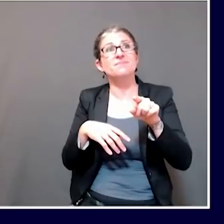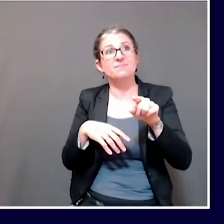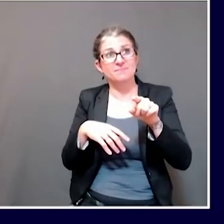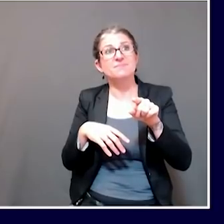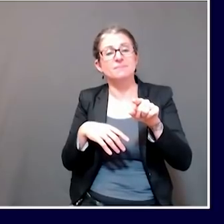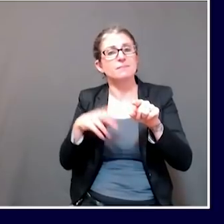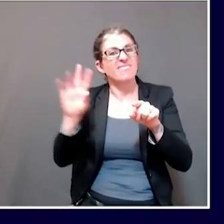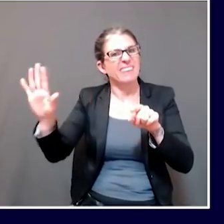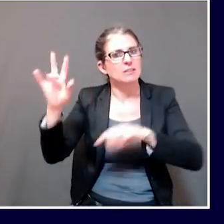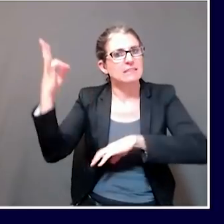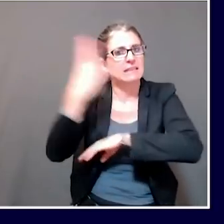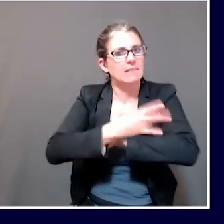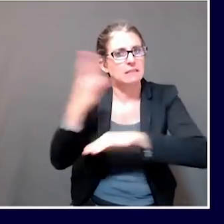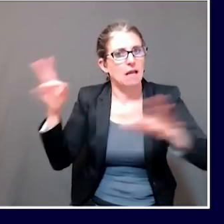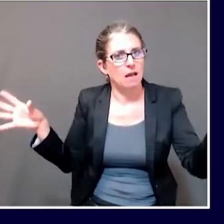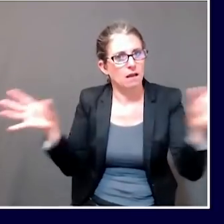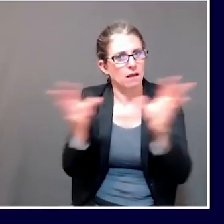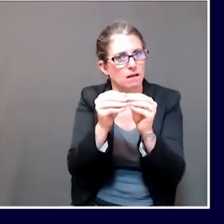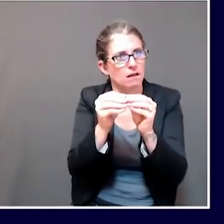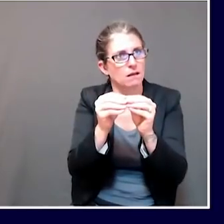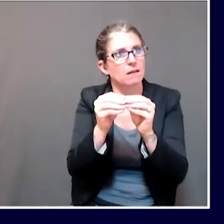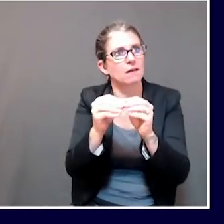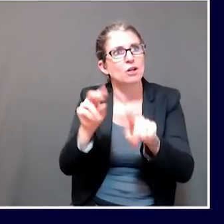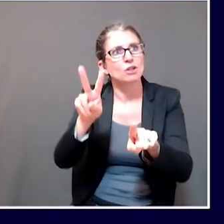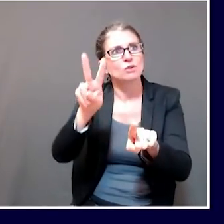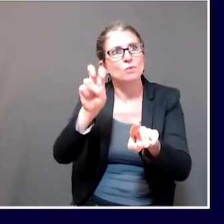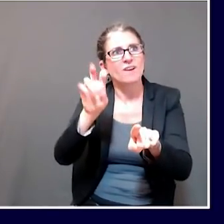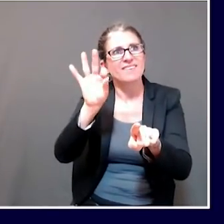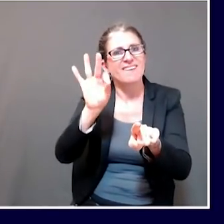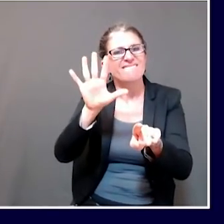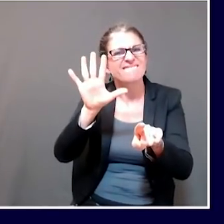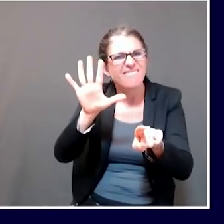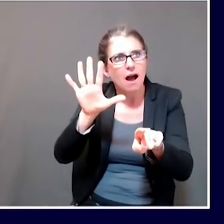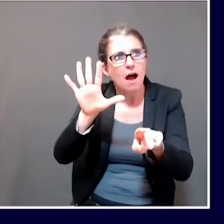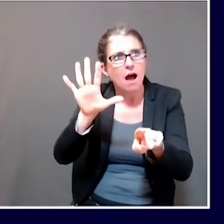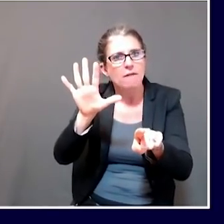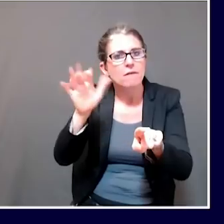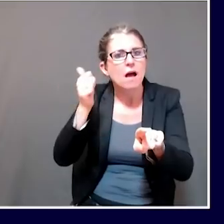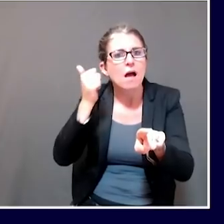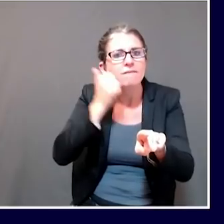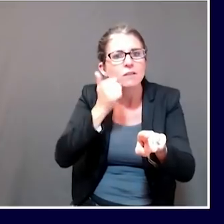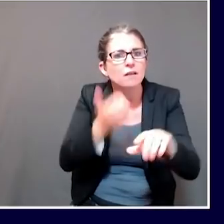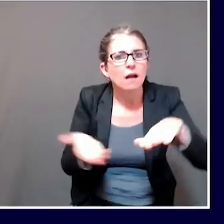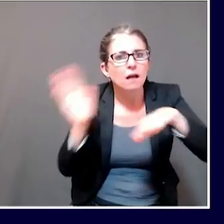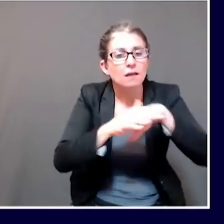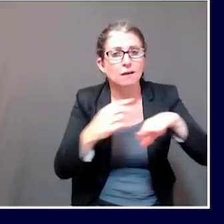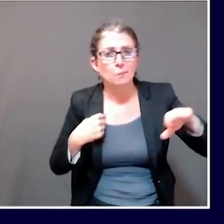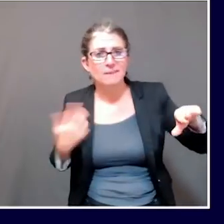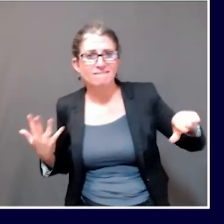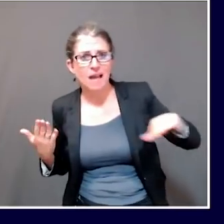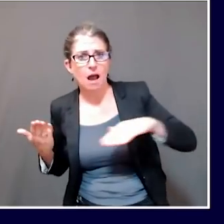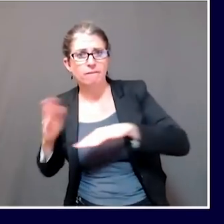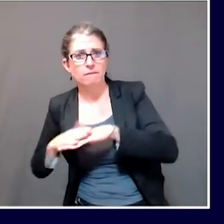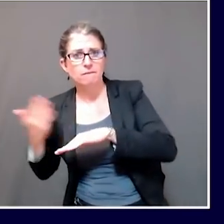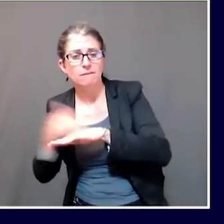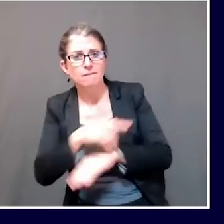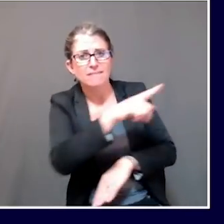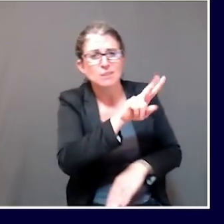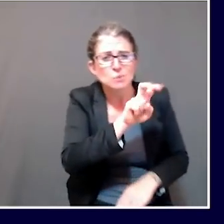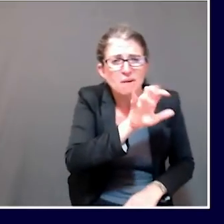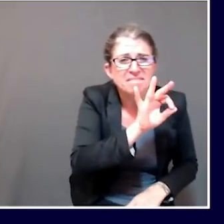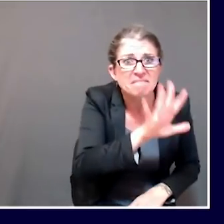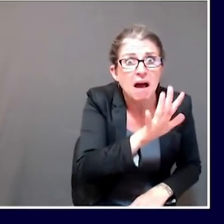average was 295 cases per day on a seven-day rolling average. That was 2 weeks